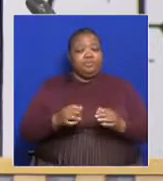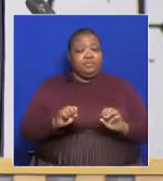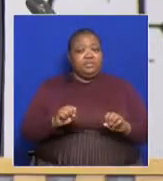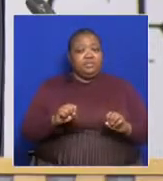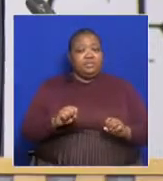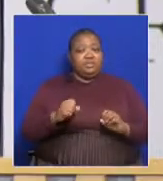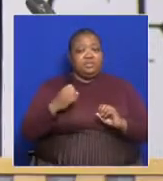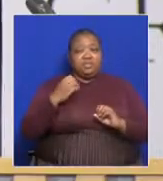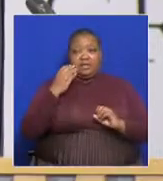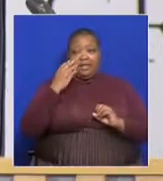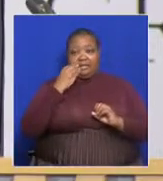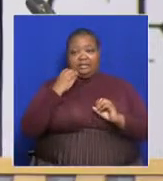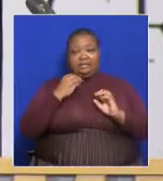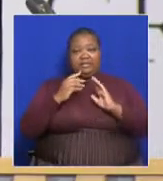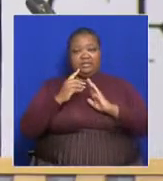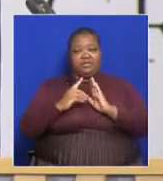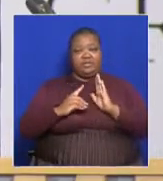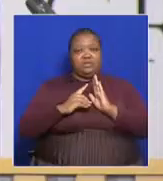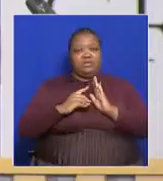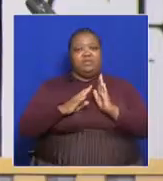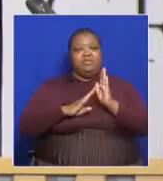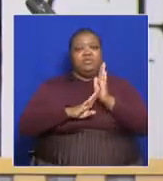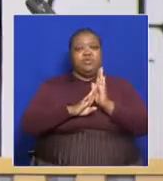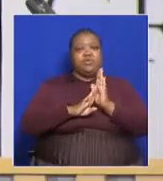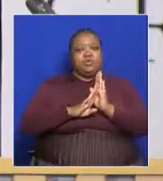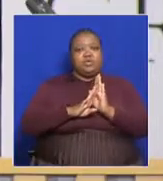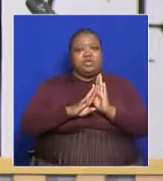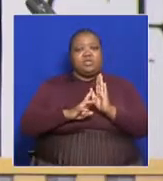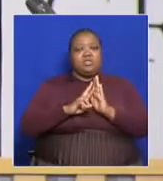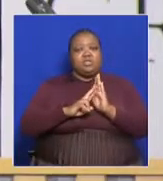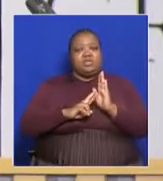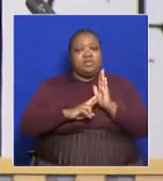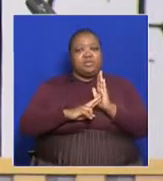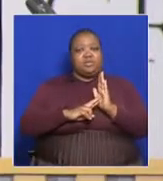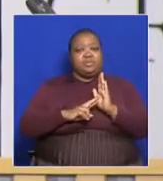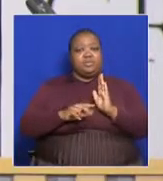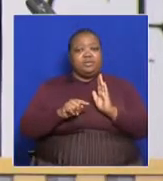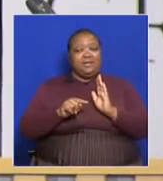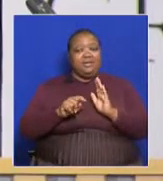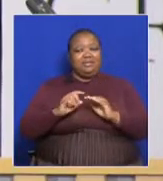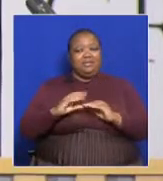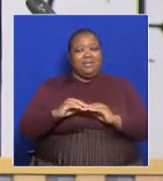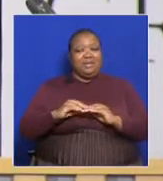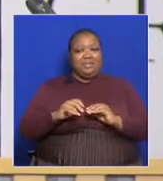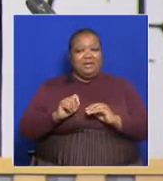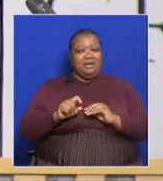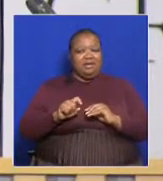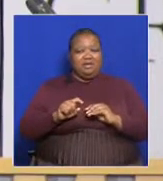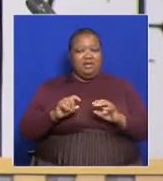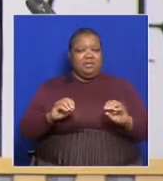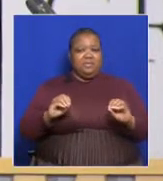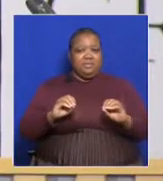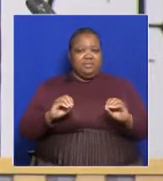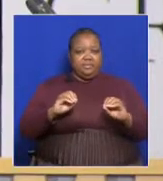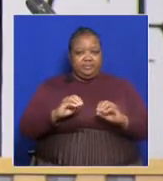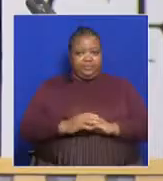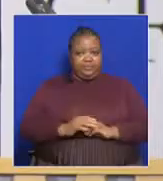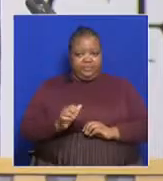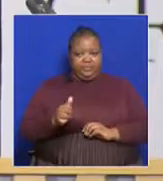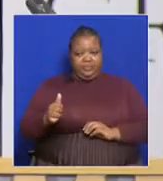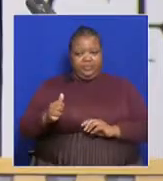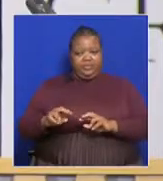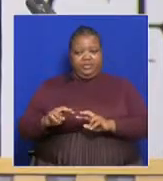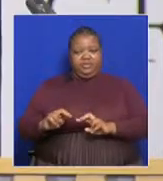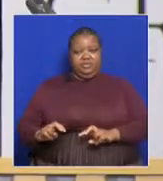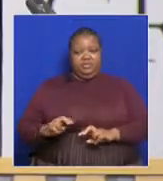certain progress reports on things, but not with regards to this member here, not with regards to this member, on other investigations. But this, there was